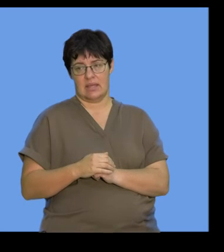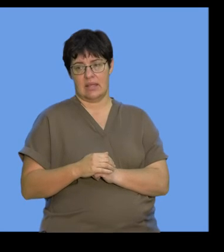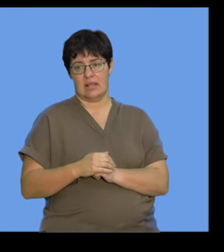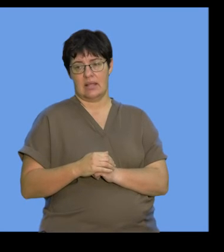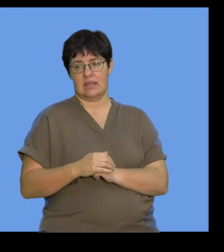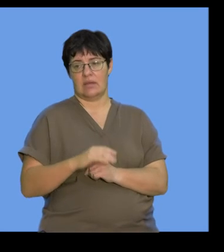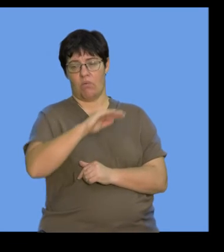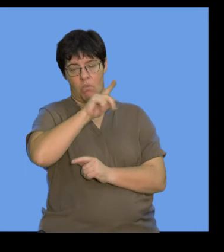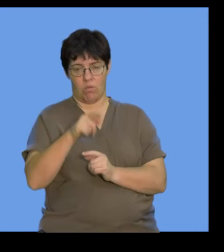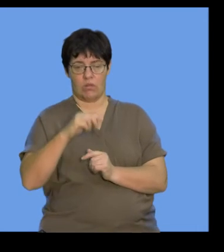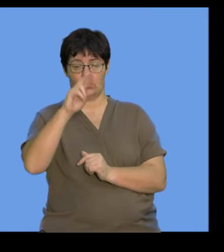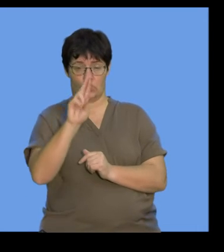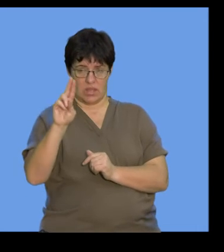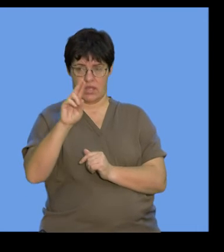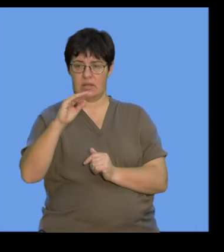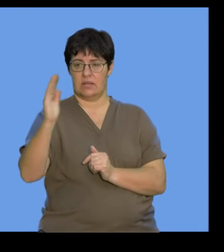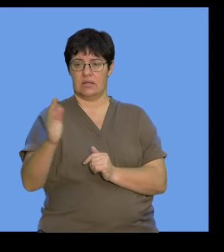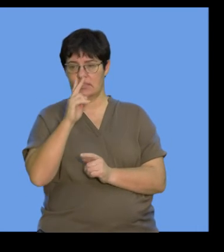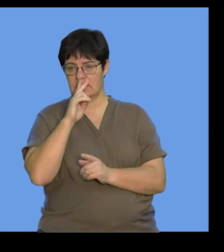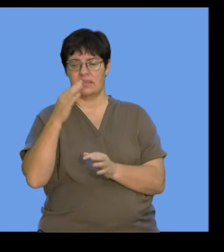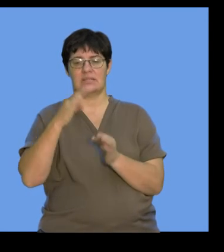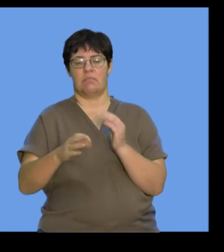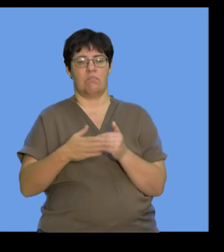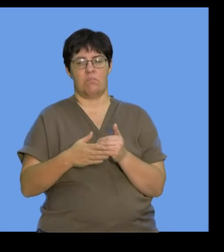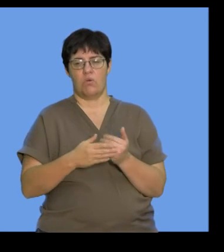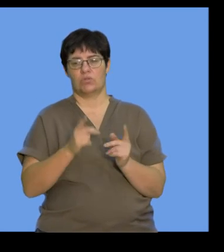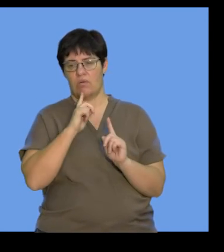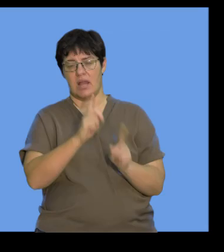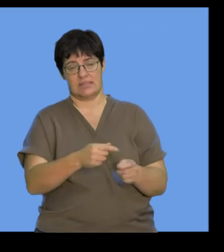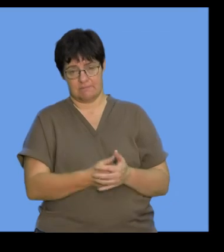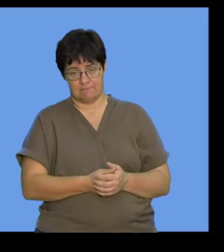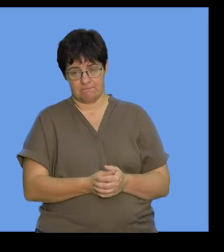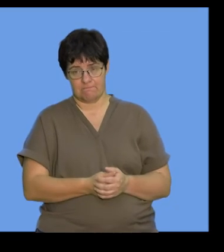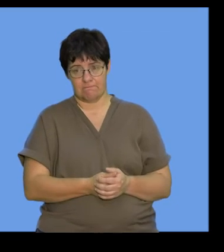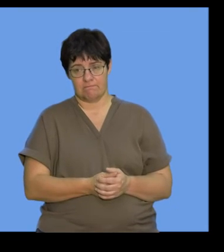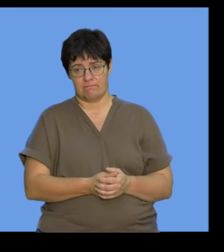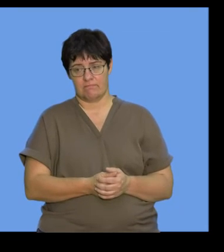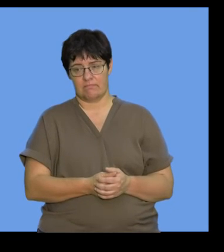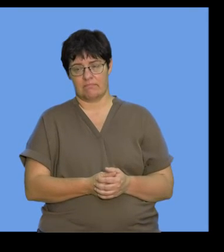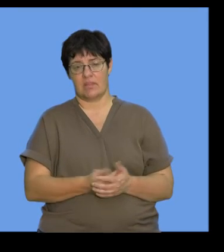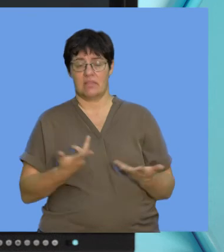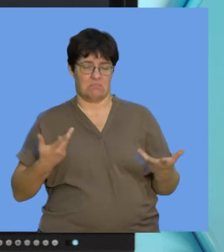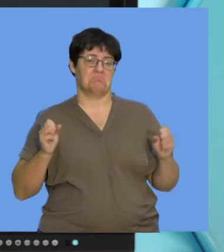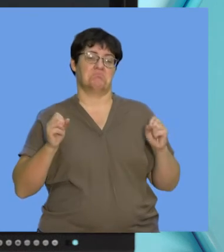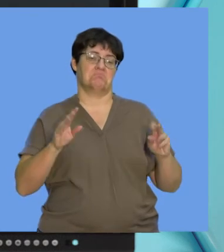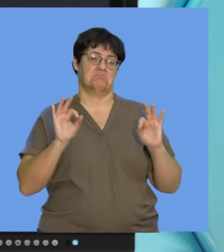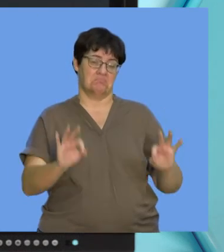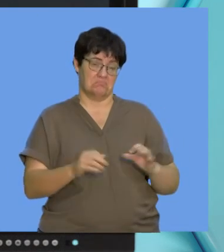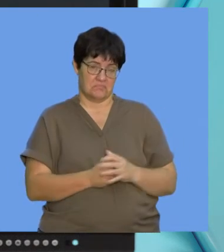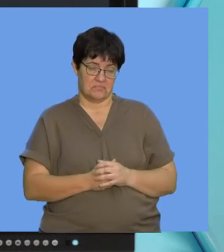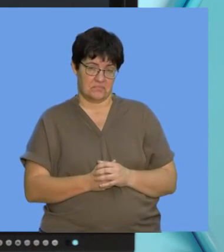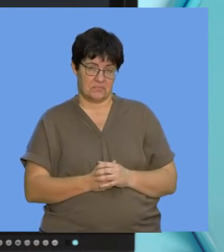All of this must be squared. And then you can simplify it further to get the answer from there. And then you will be